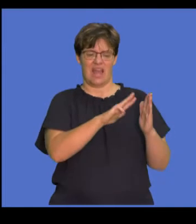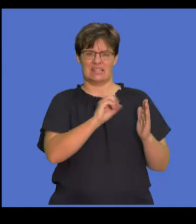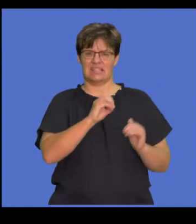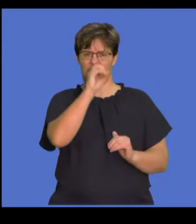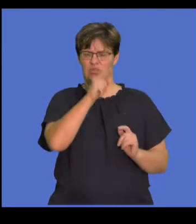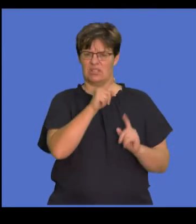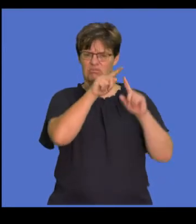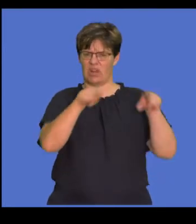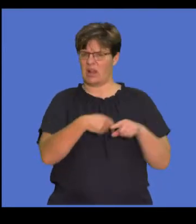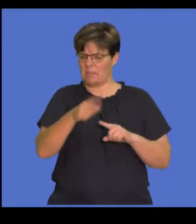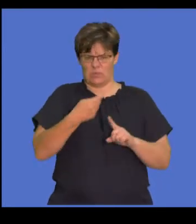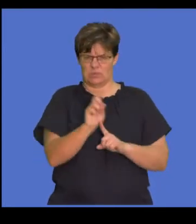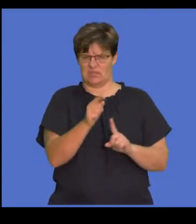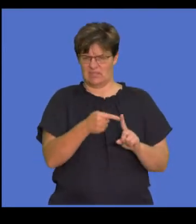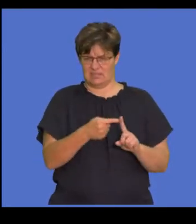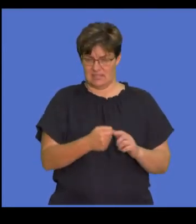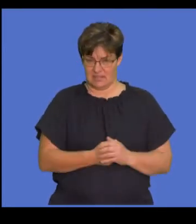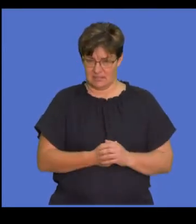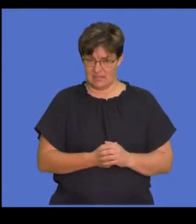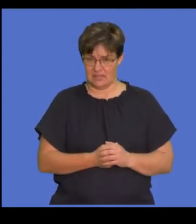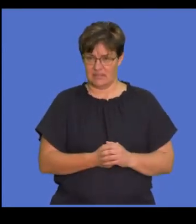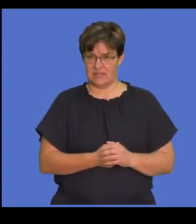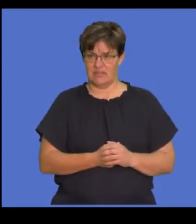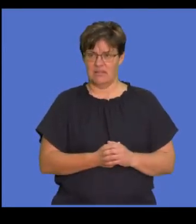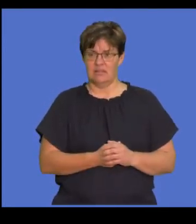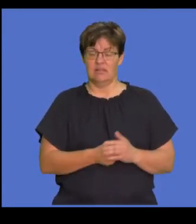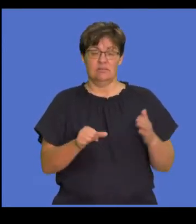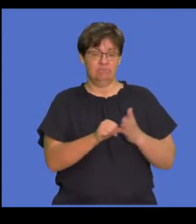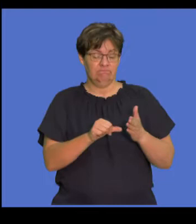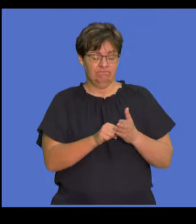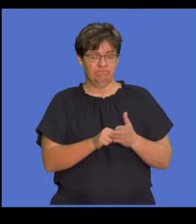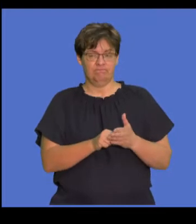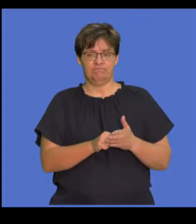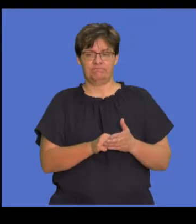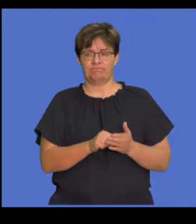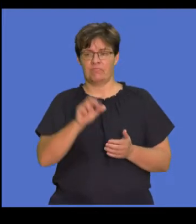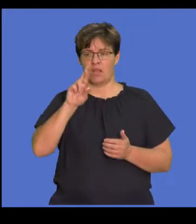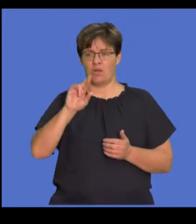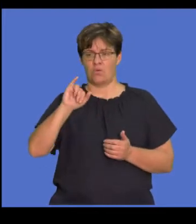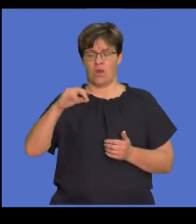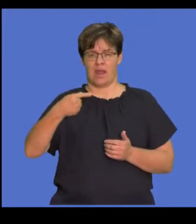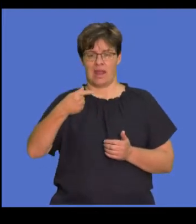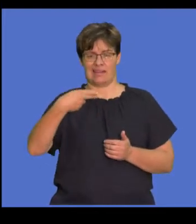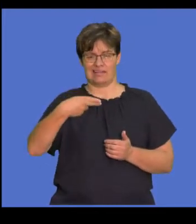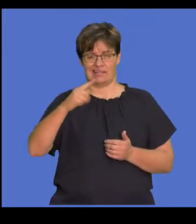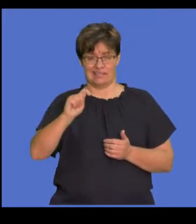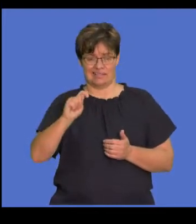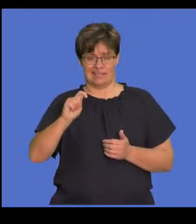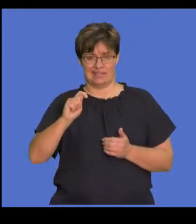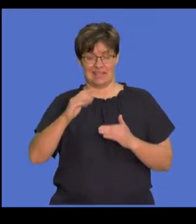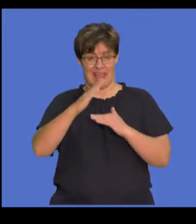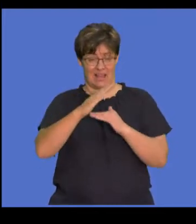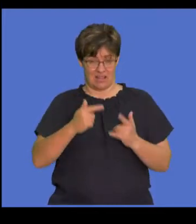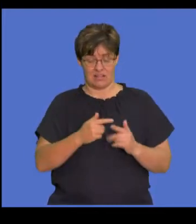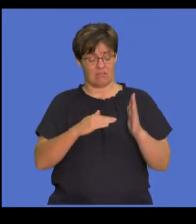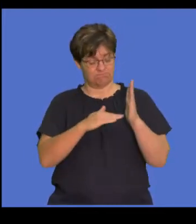right-angled triangles are all about. Now, our key words with right-angled triangles, remember,